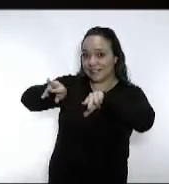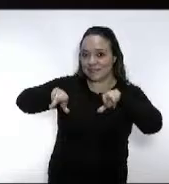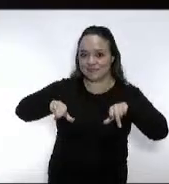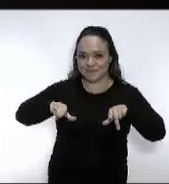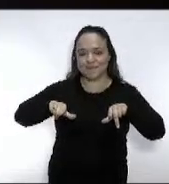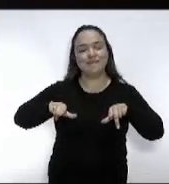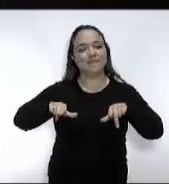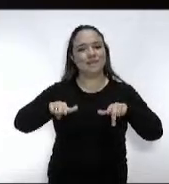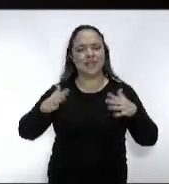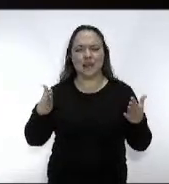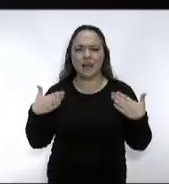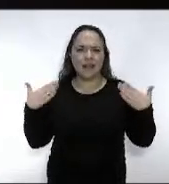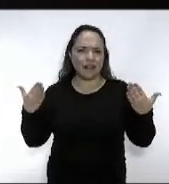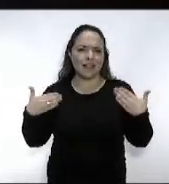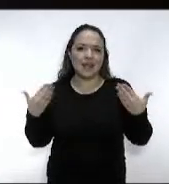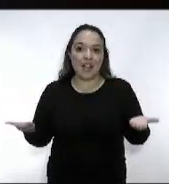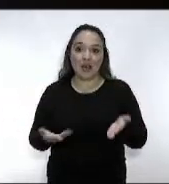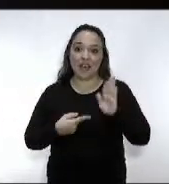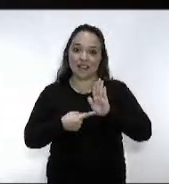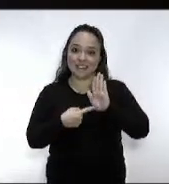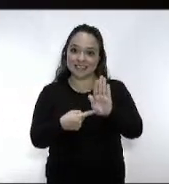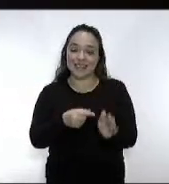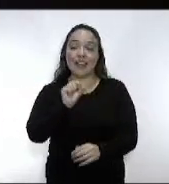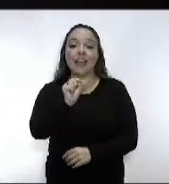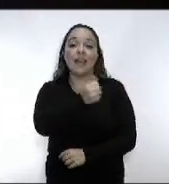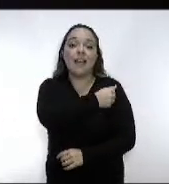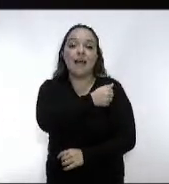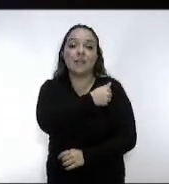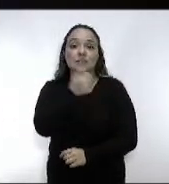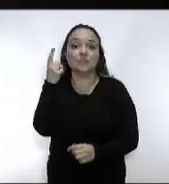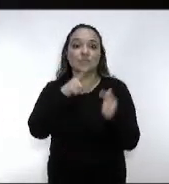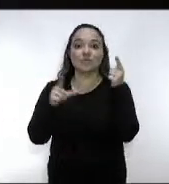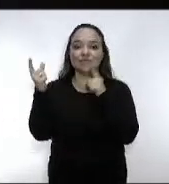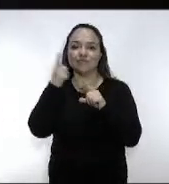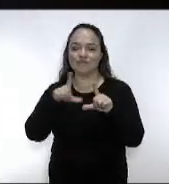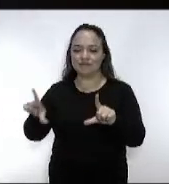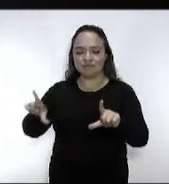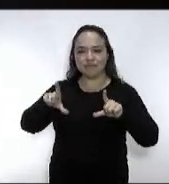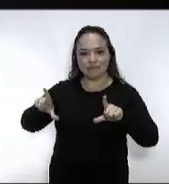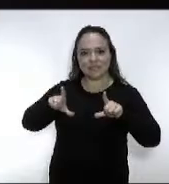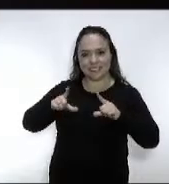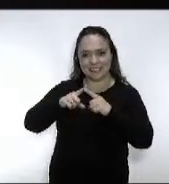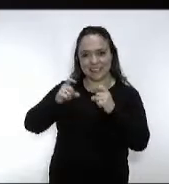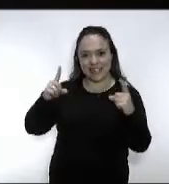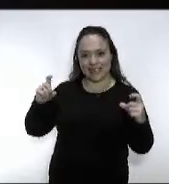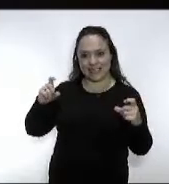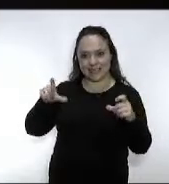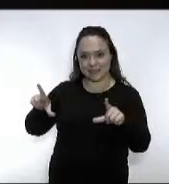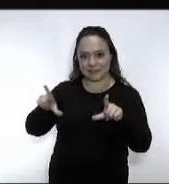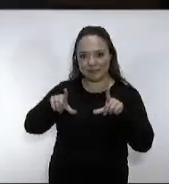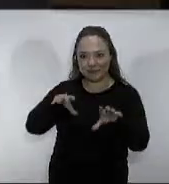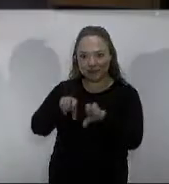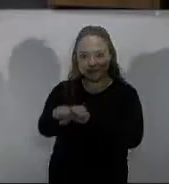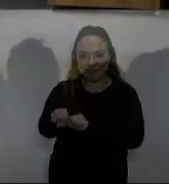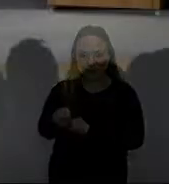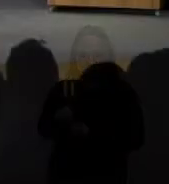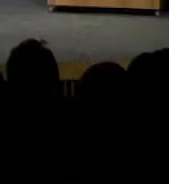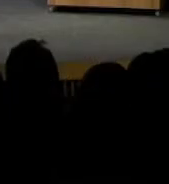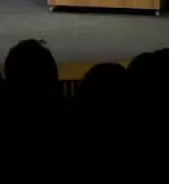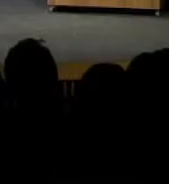and countries. So with a lot of joy, we present now the students who are receiving today the Associate of Science